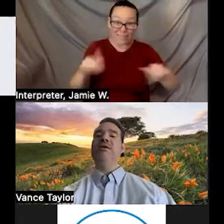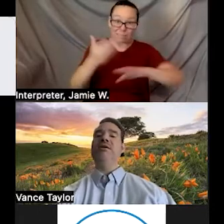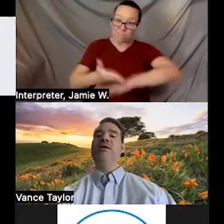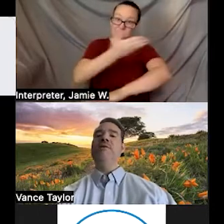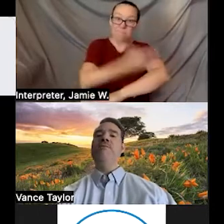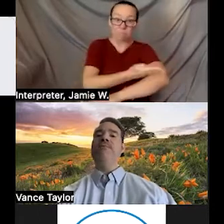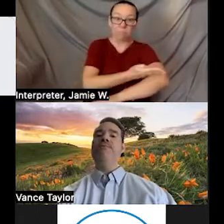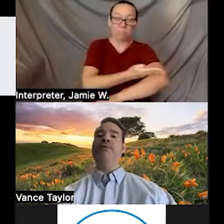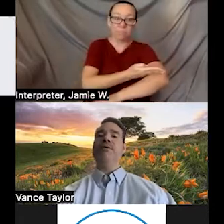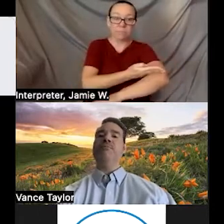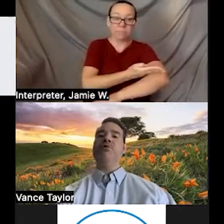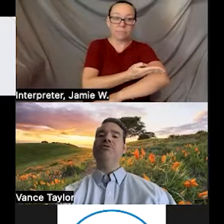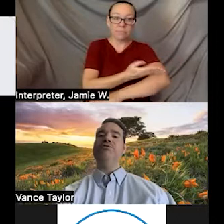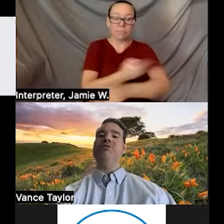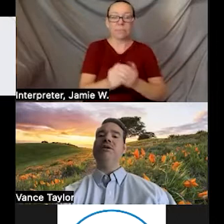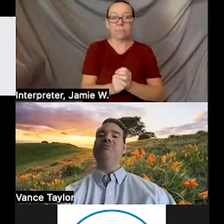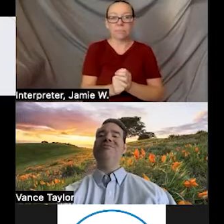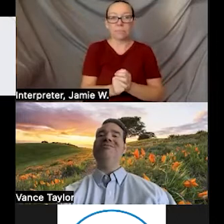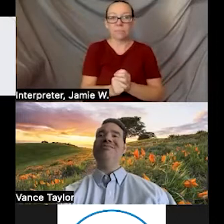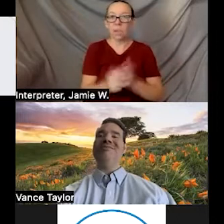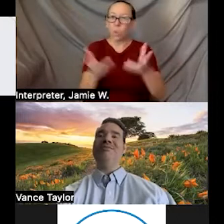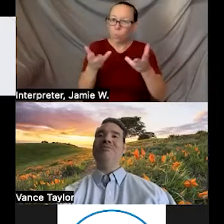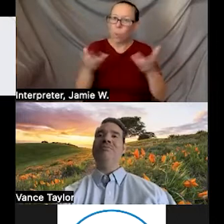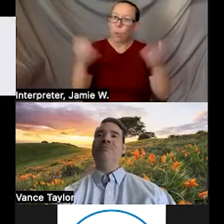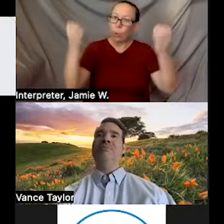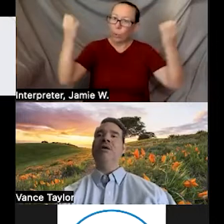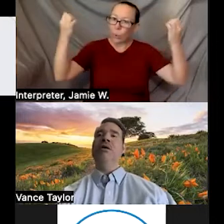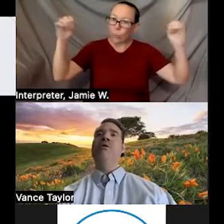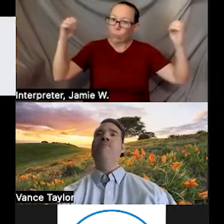take an emergency management system